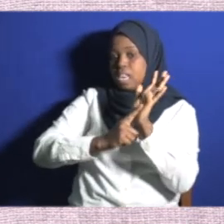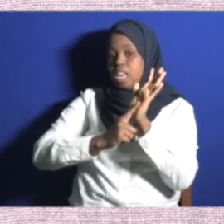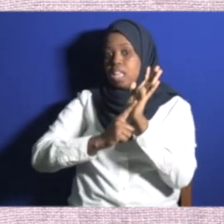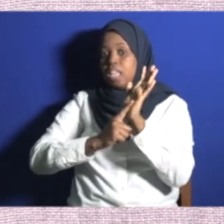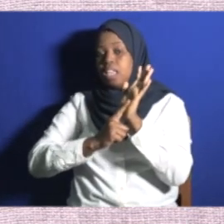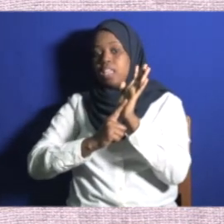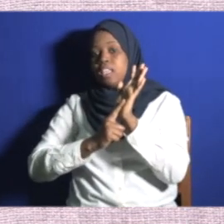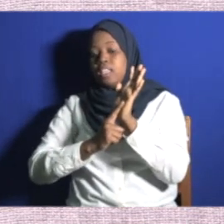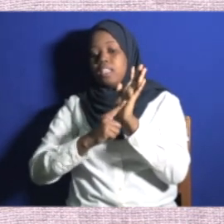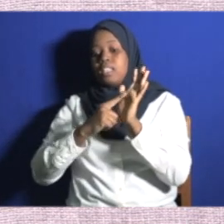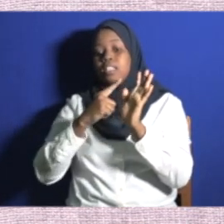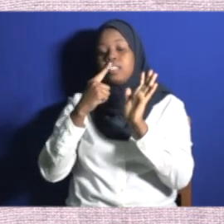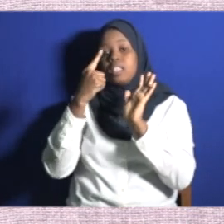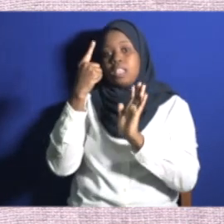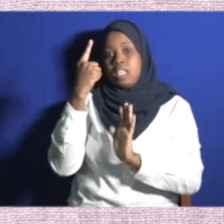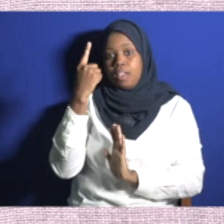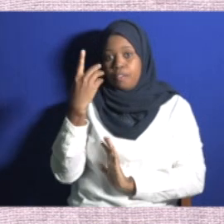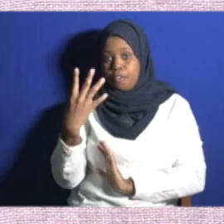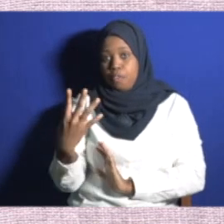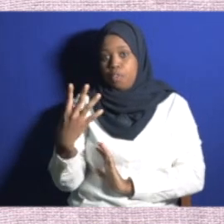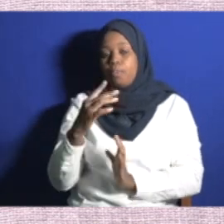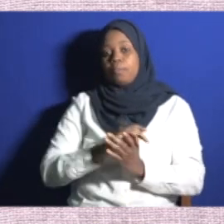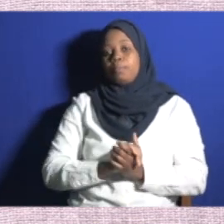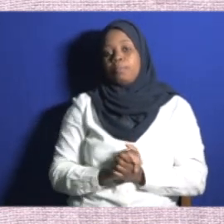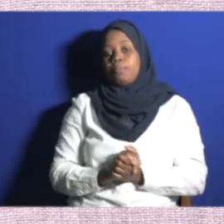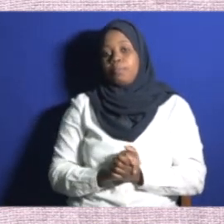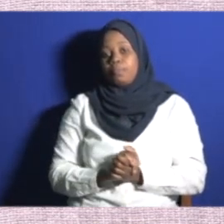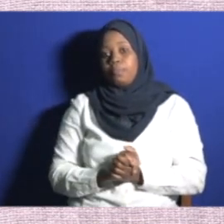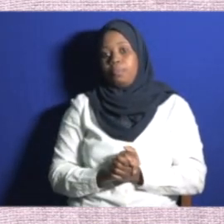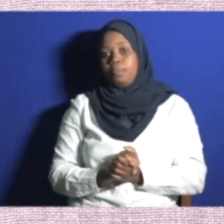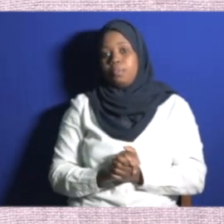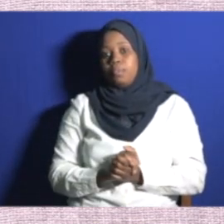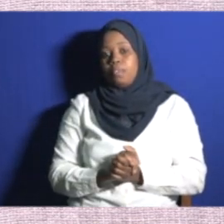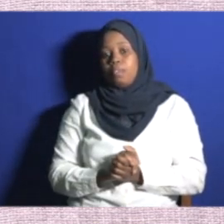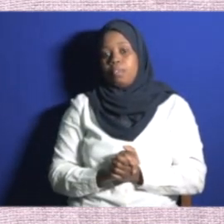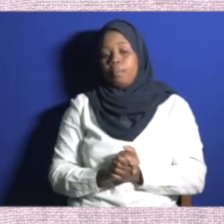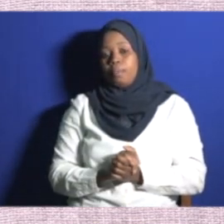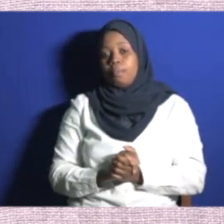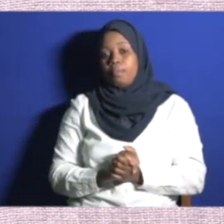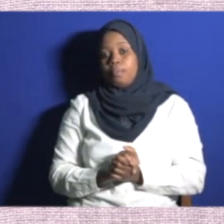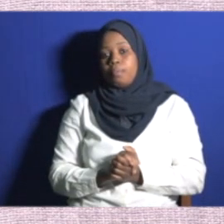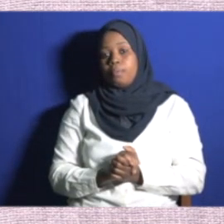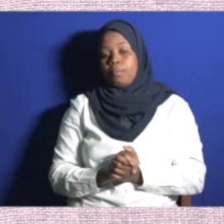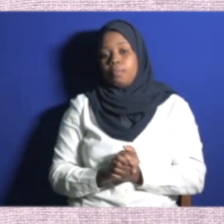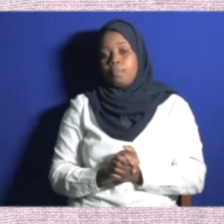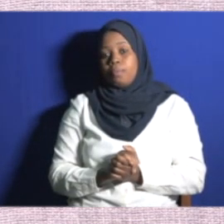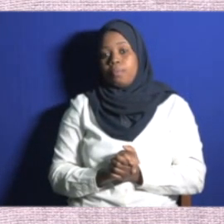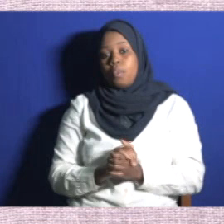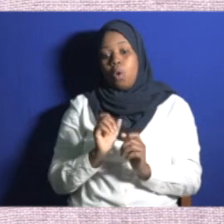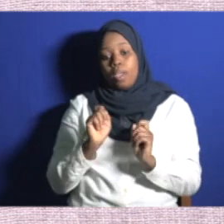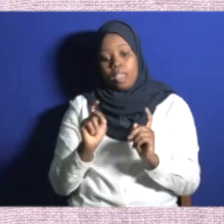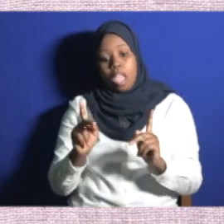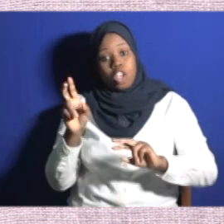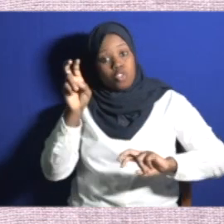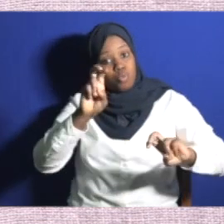also the number which is squared to give 4 is 2. Very good. To find the square root